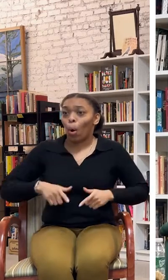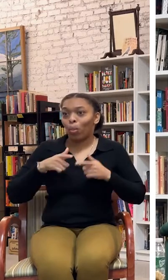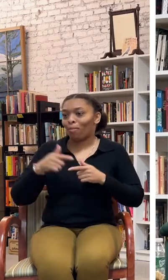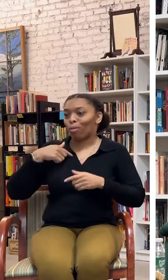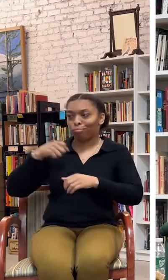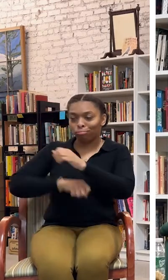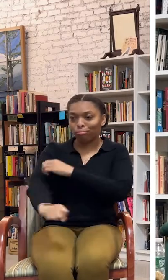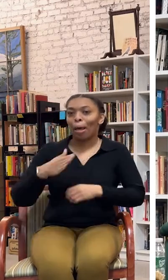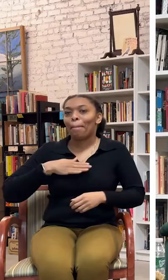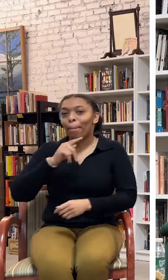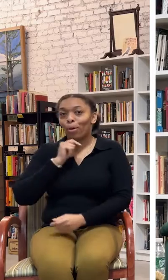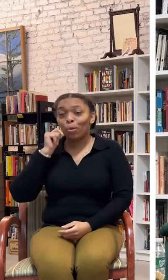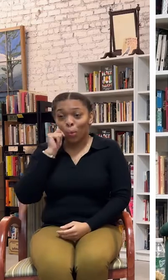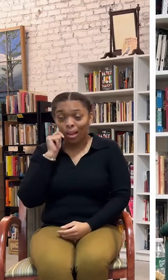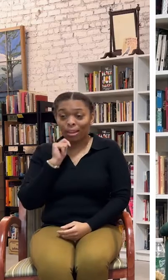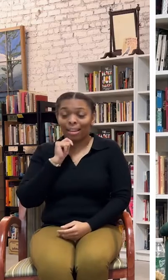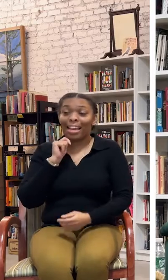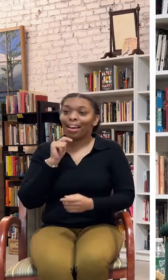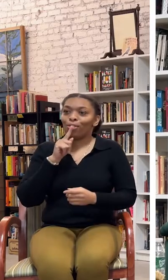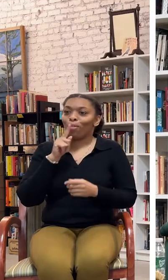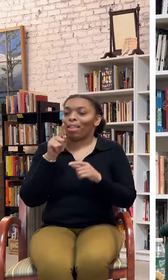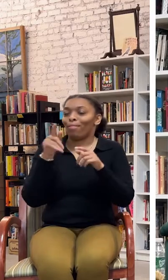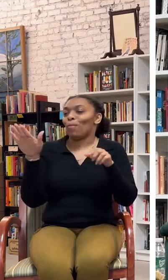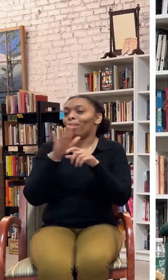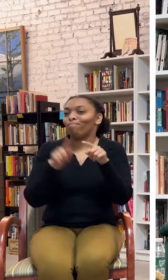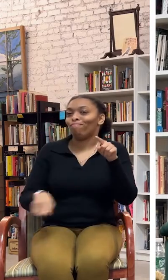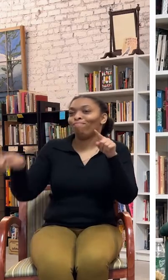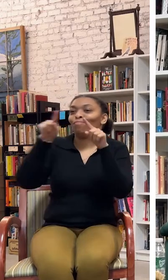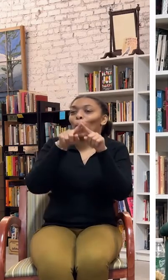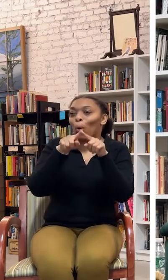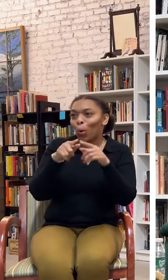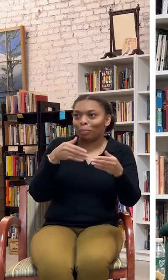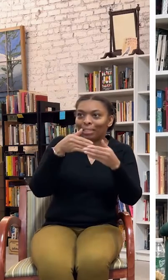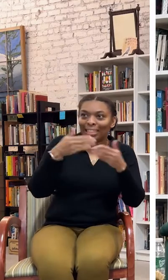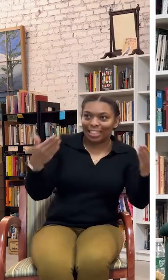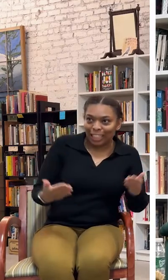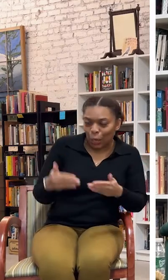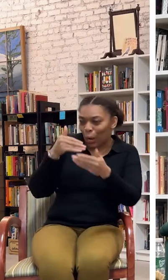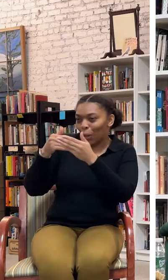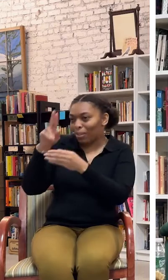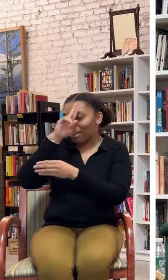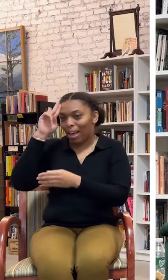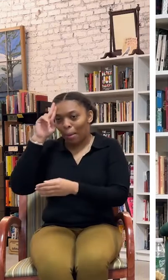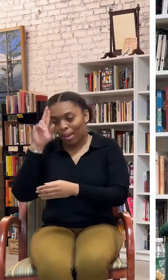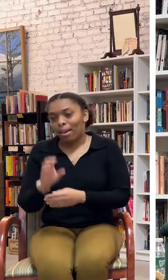and my twin into the world. That feels very full circle to be in proximity to the hospital, Columbia